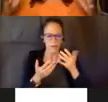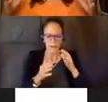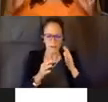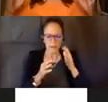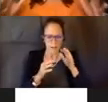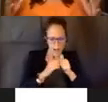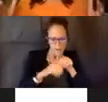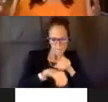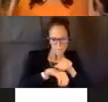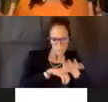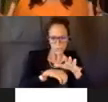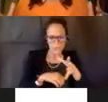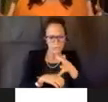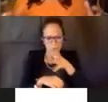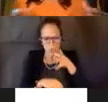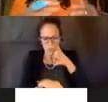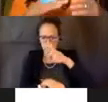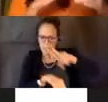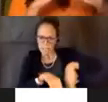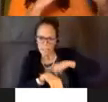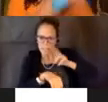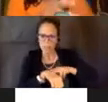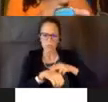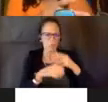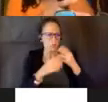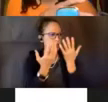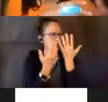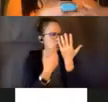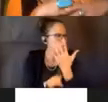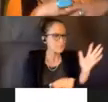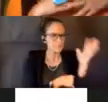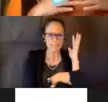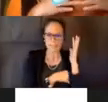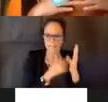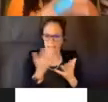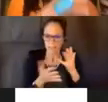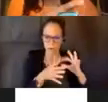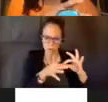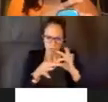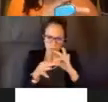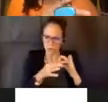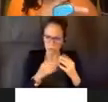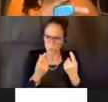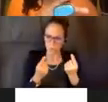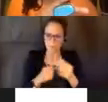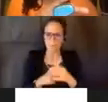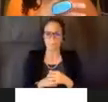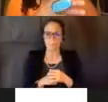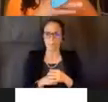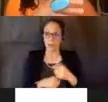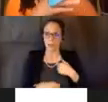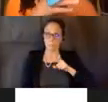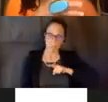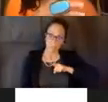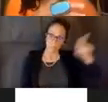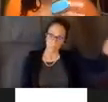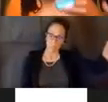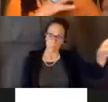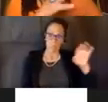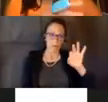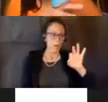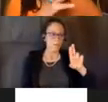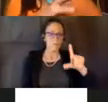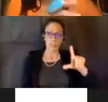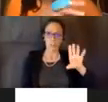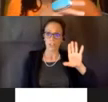reasons why initially I didn't do it. But because I was on my Fulbright in Nepal and could not do what I needed to do there because there was political unrest in the country,